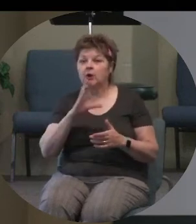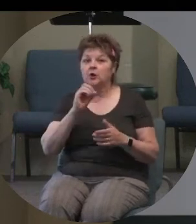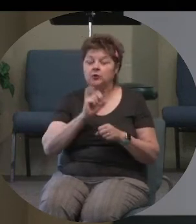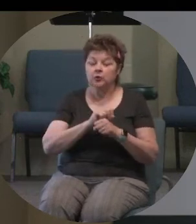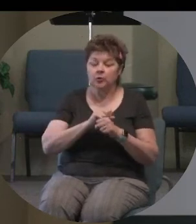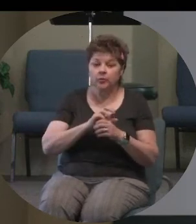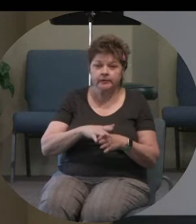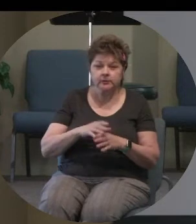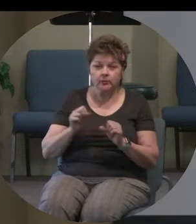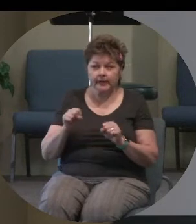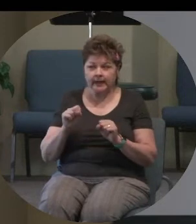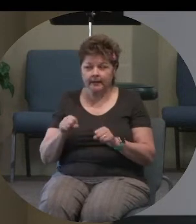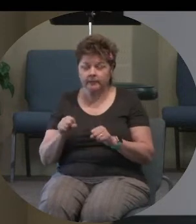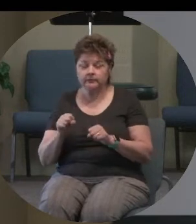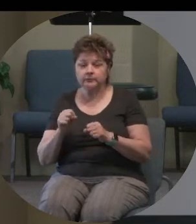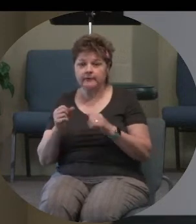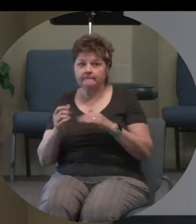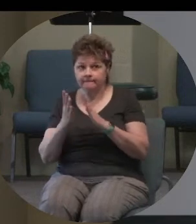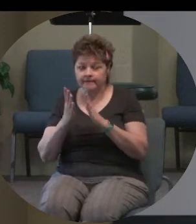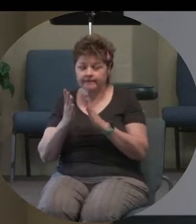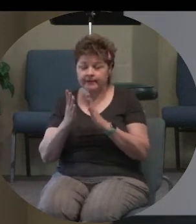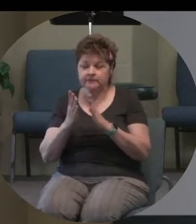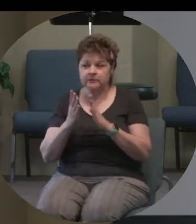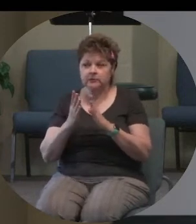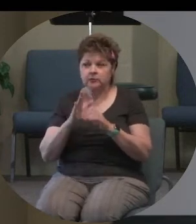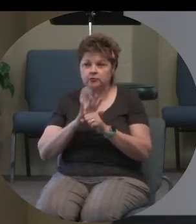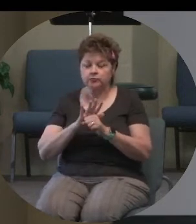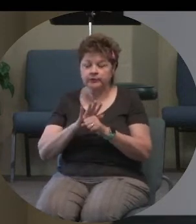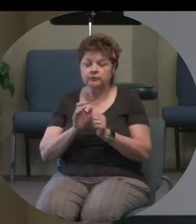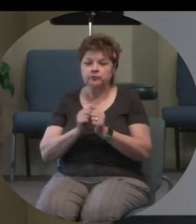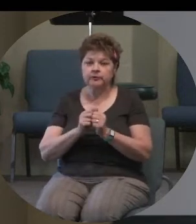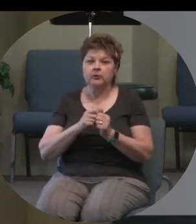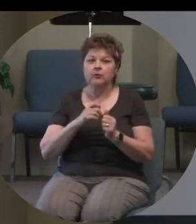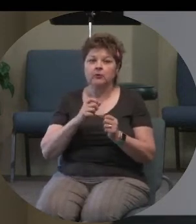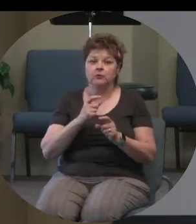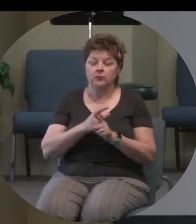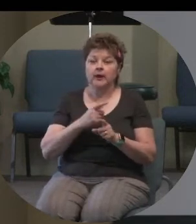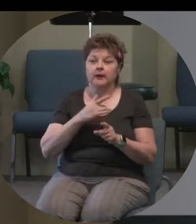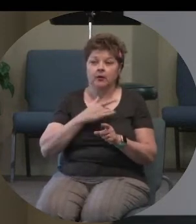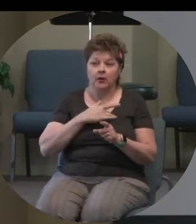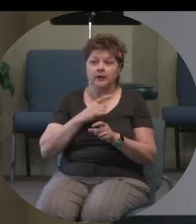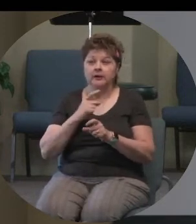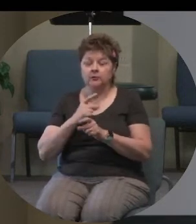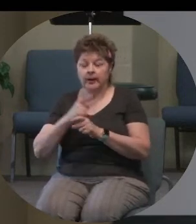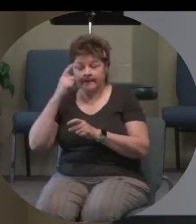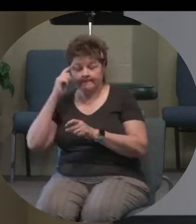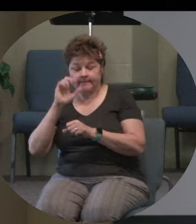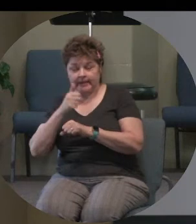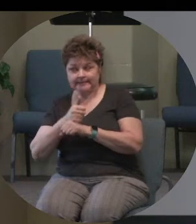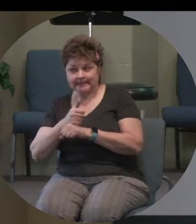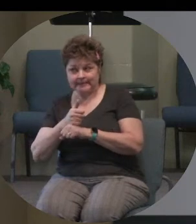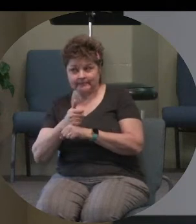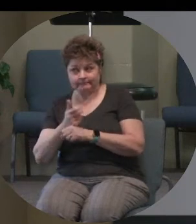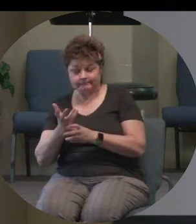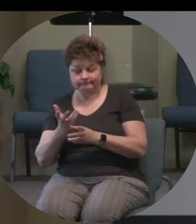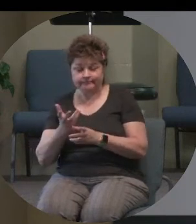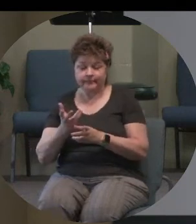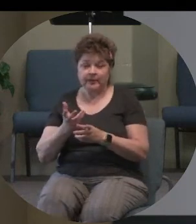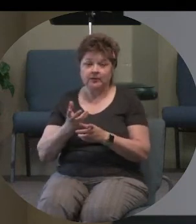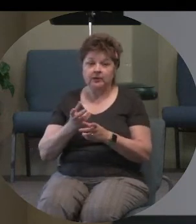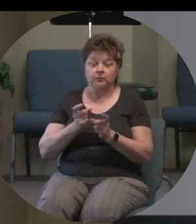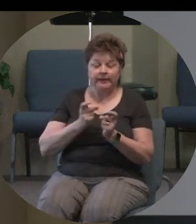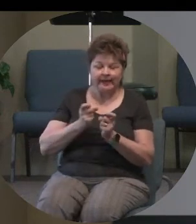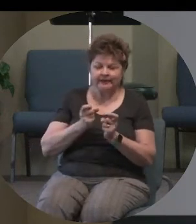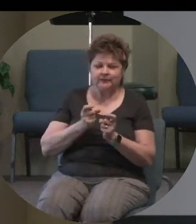face those pressures with a right heart and a right mindset? Do we handle them in a manner that is honoring to God,